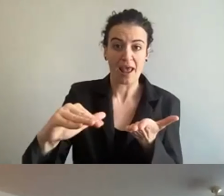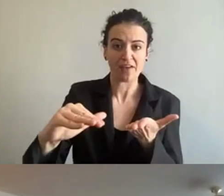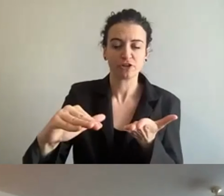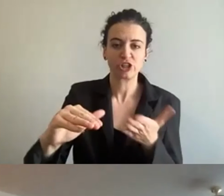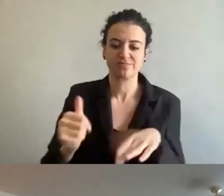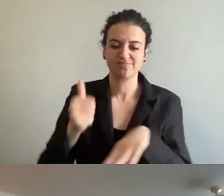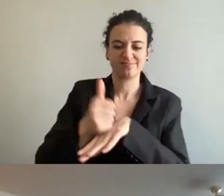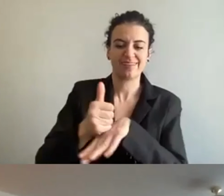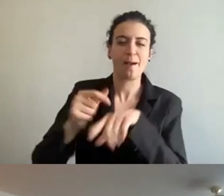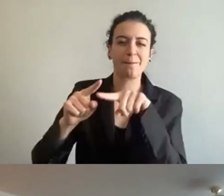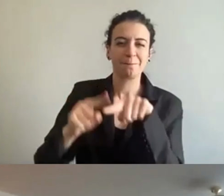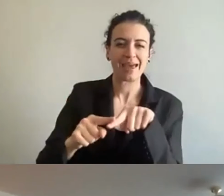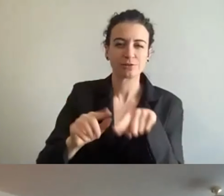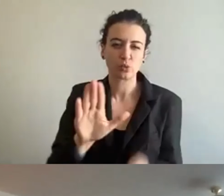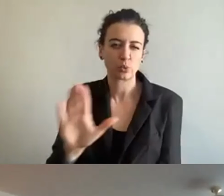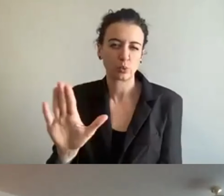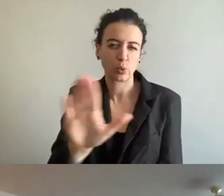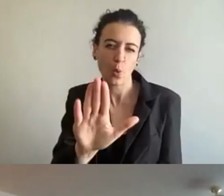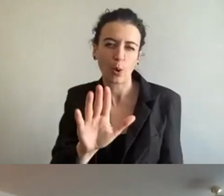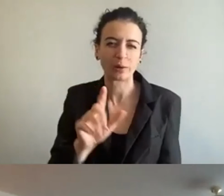on